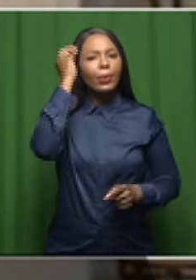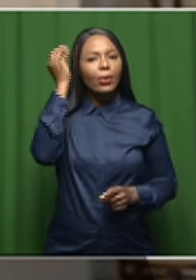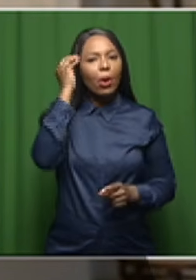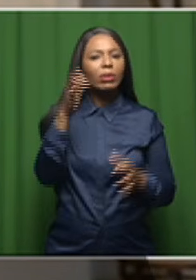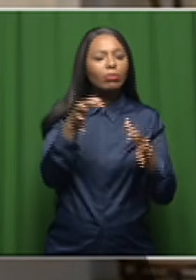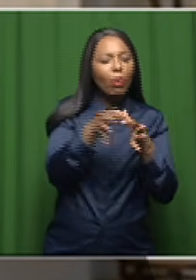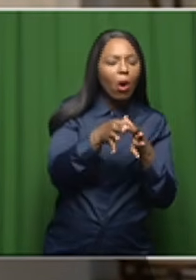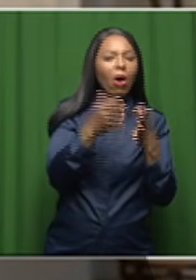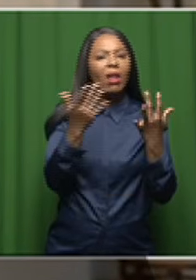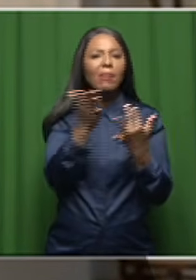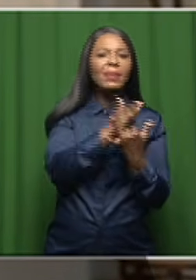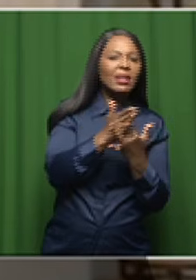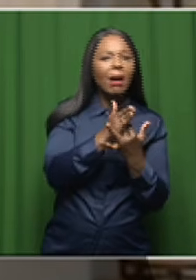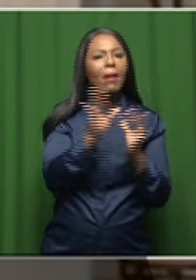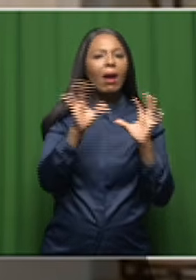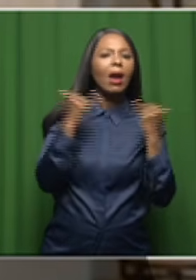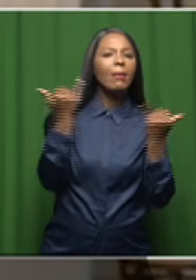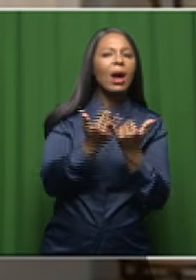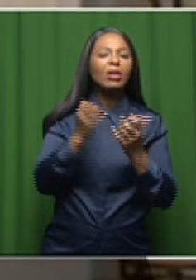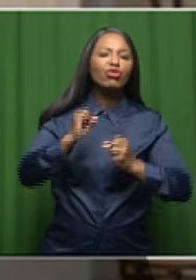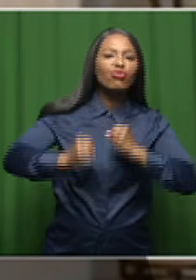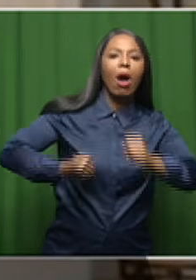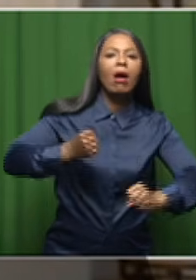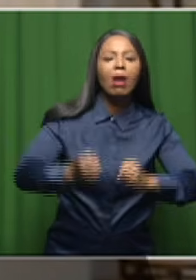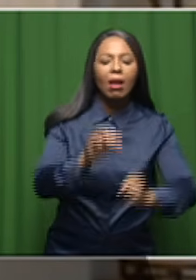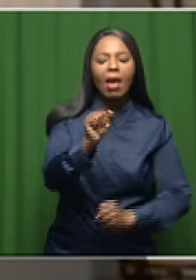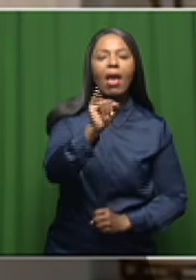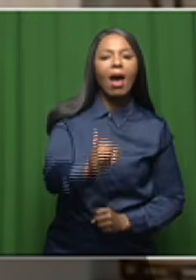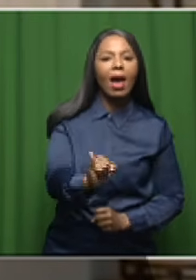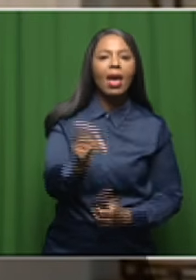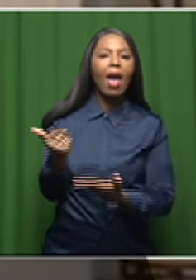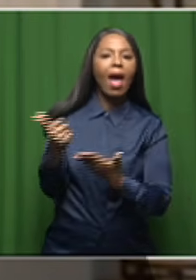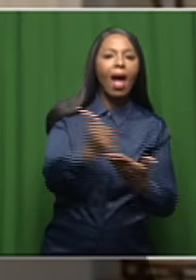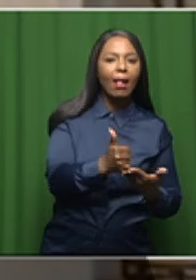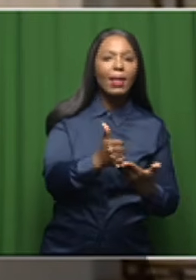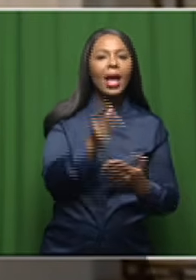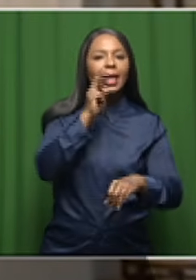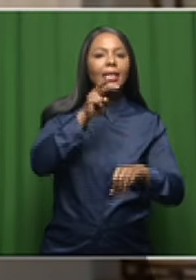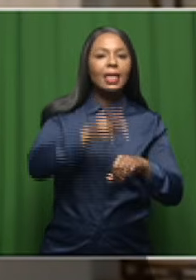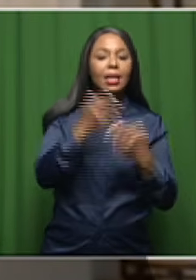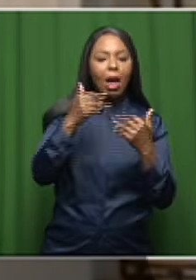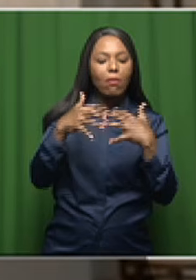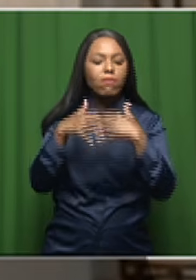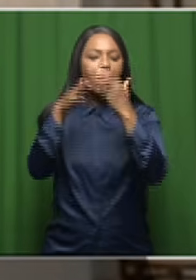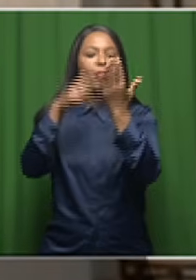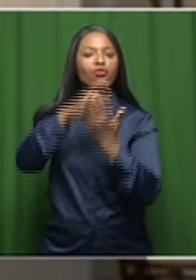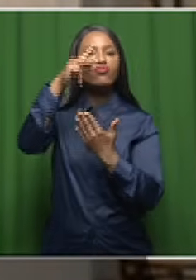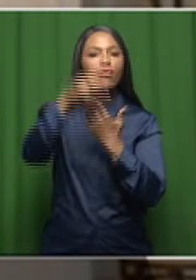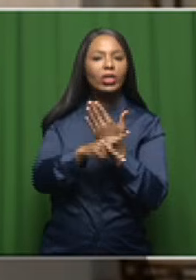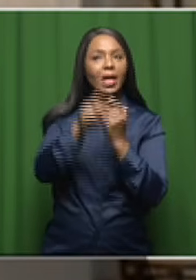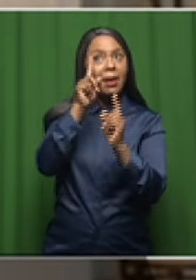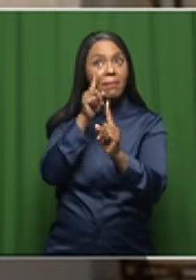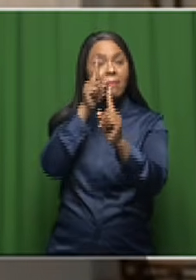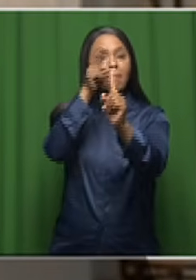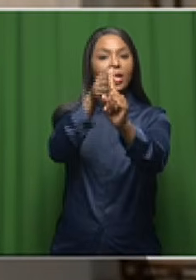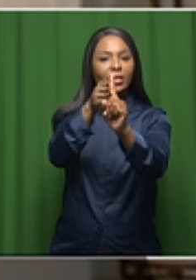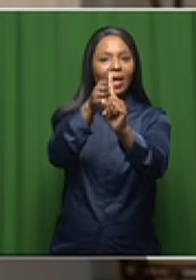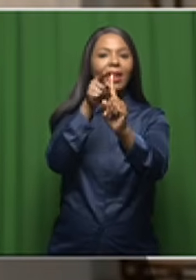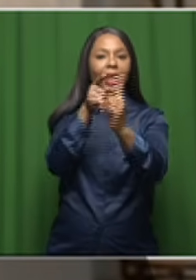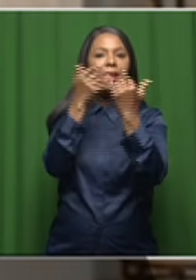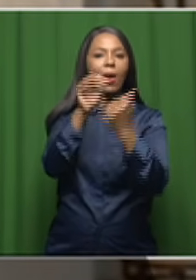medium-sized companies might struggle with AI and might need help, we set up a project called Mission AI, where we bring